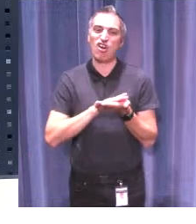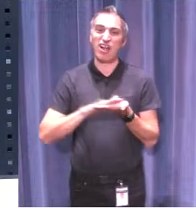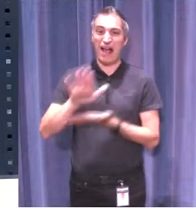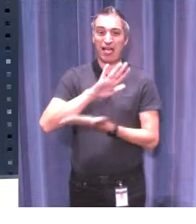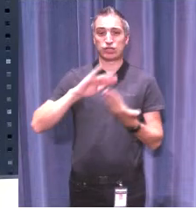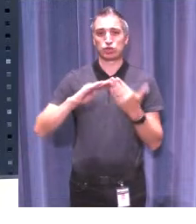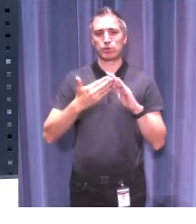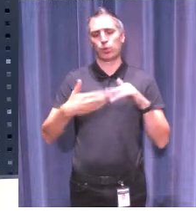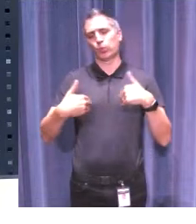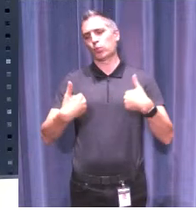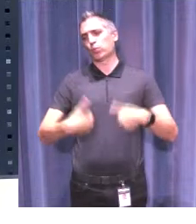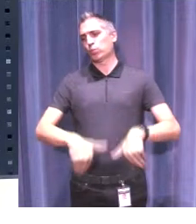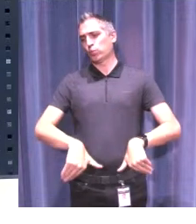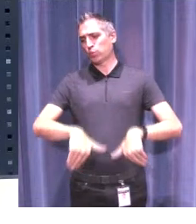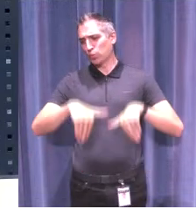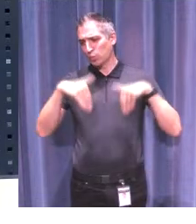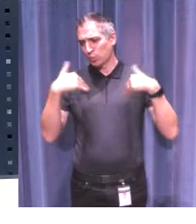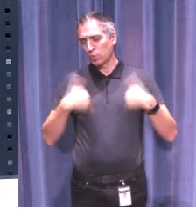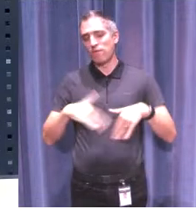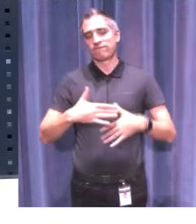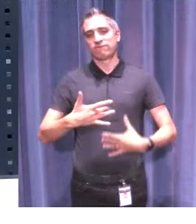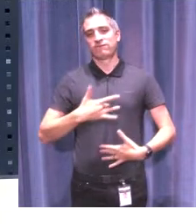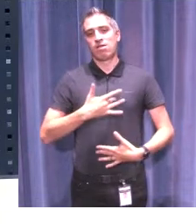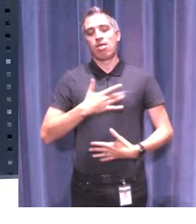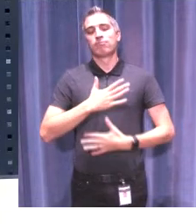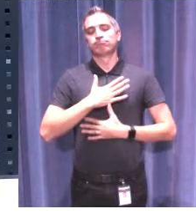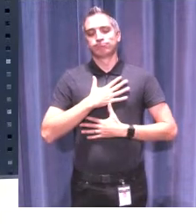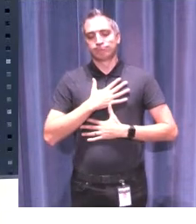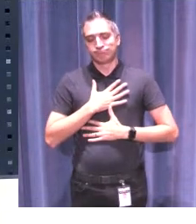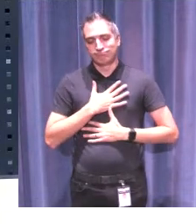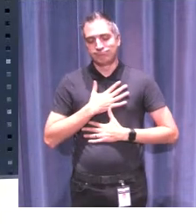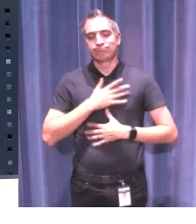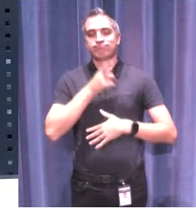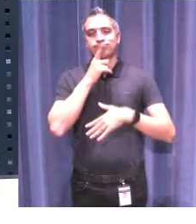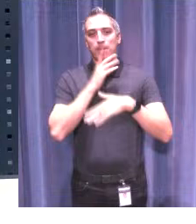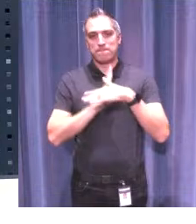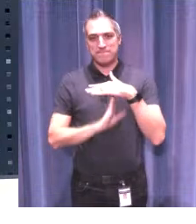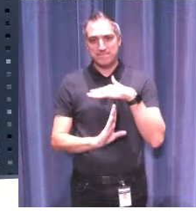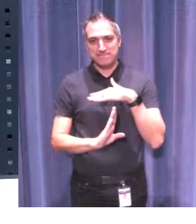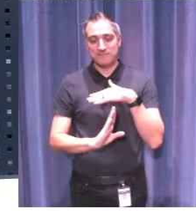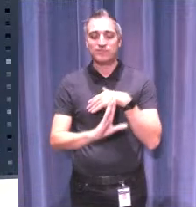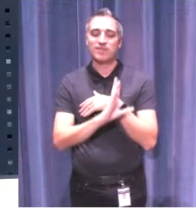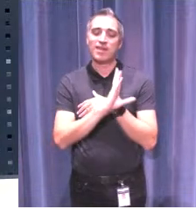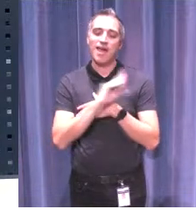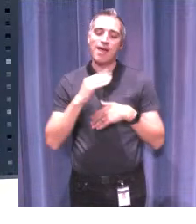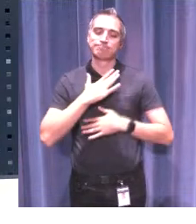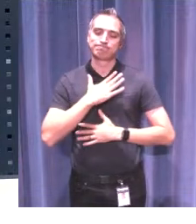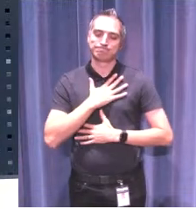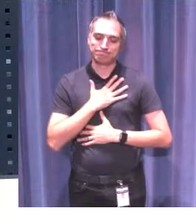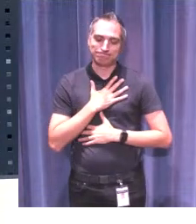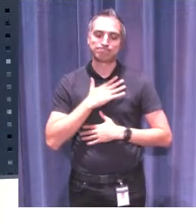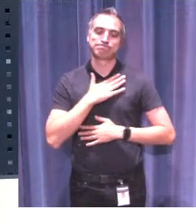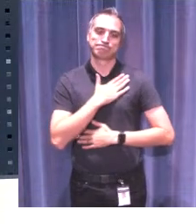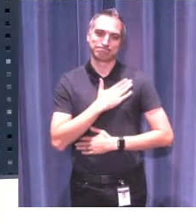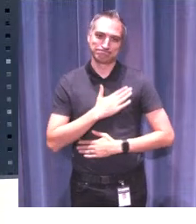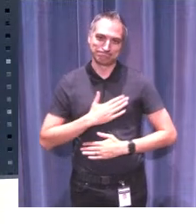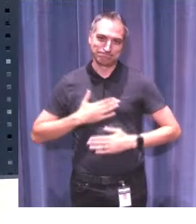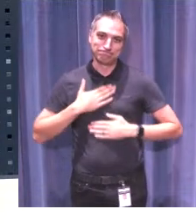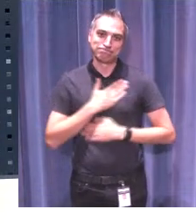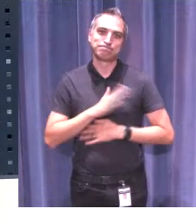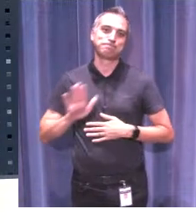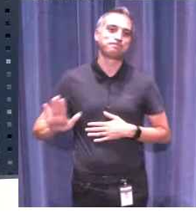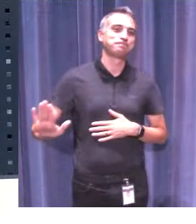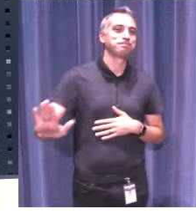been very humbling and just pleasing to know the